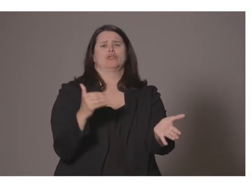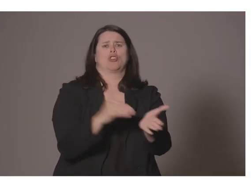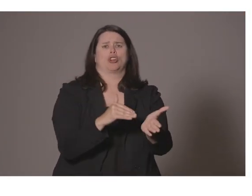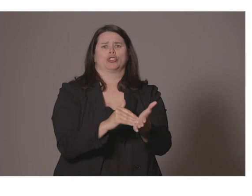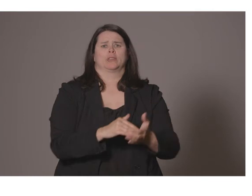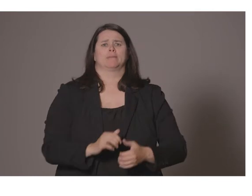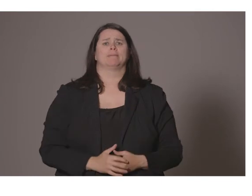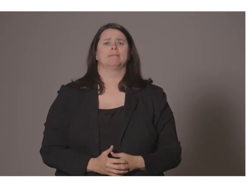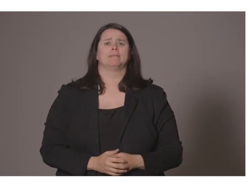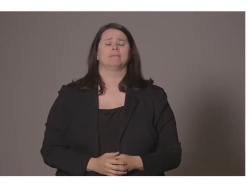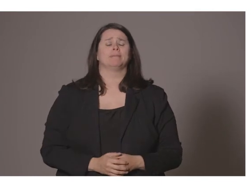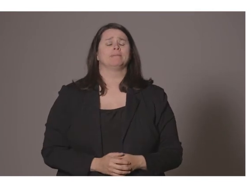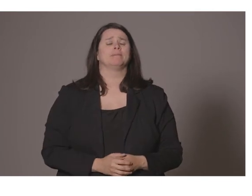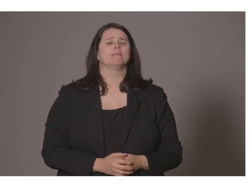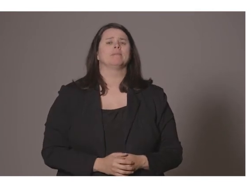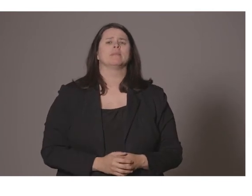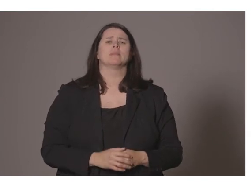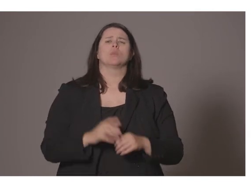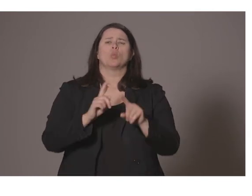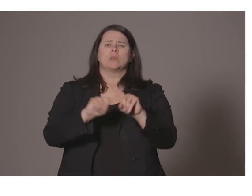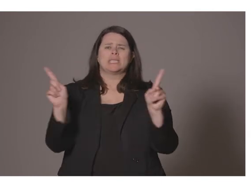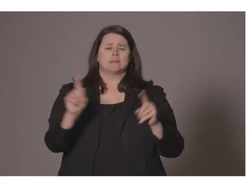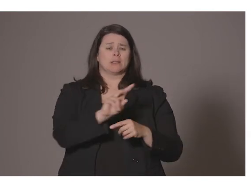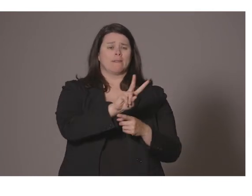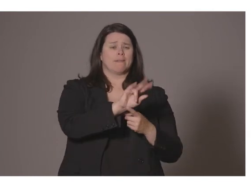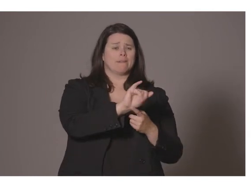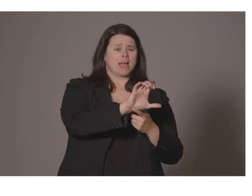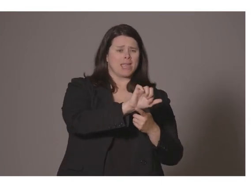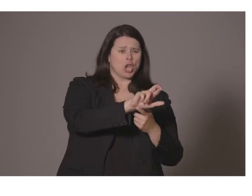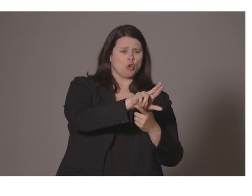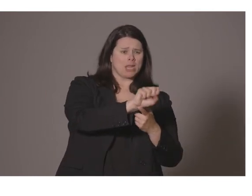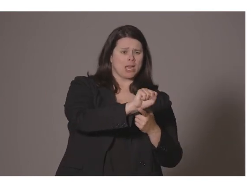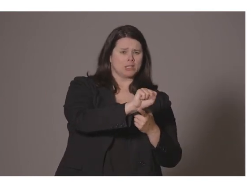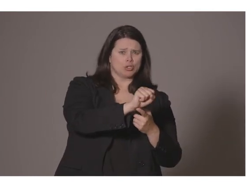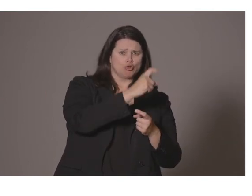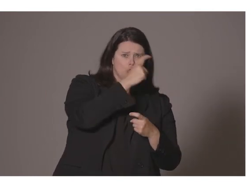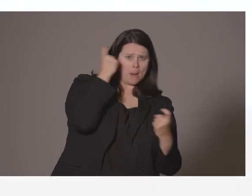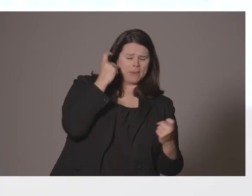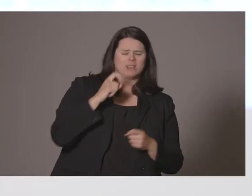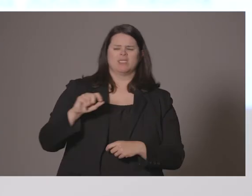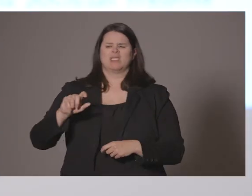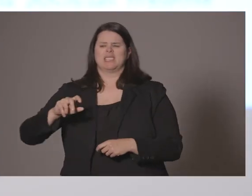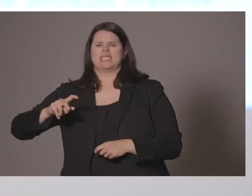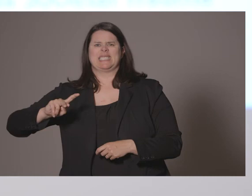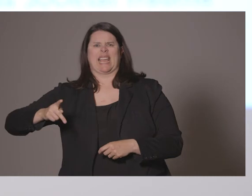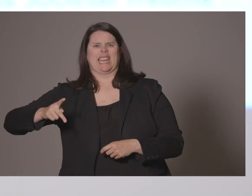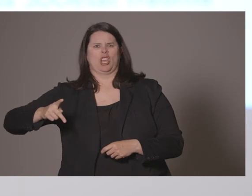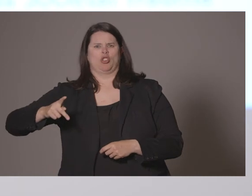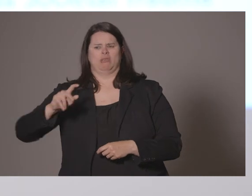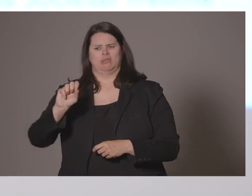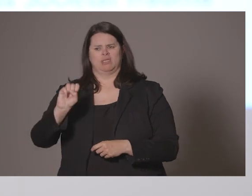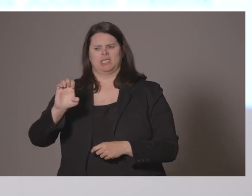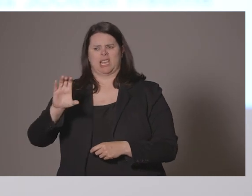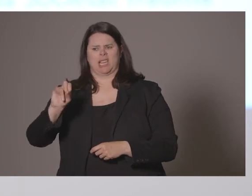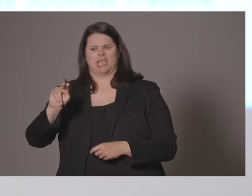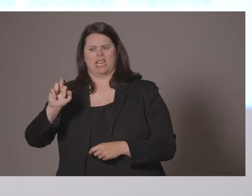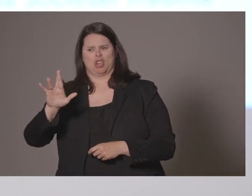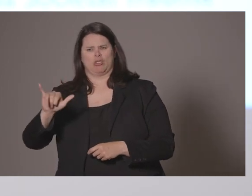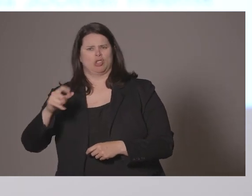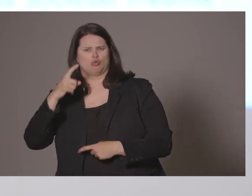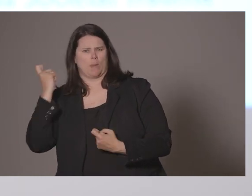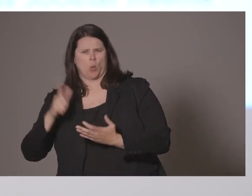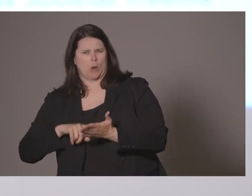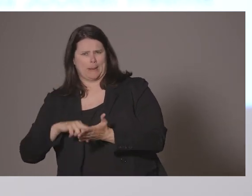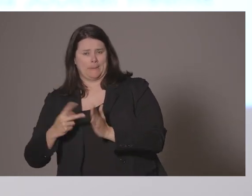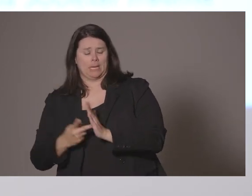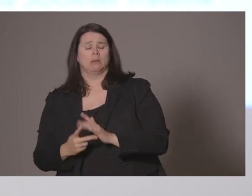the differences between vicarious and secondary trauma? Vicarious trauma is the trauma that you experience when somebody is sharing their story with you, where